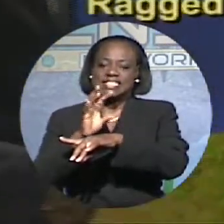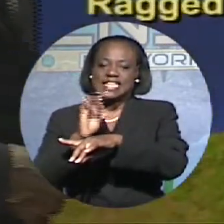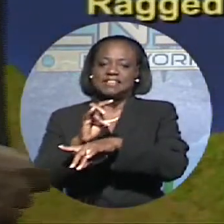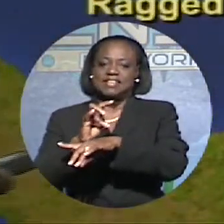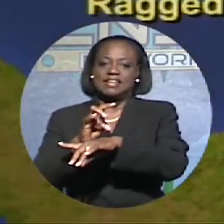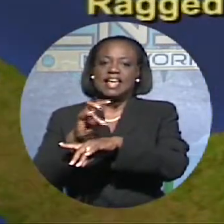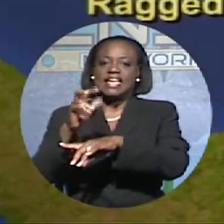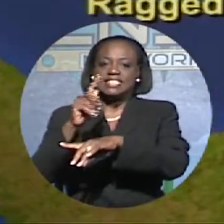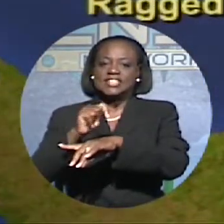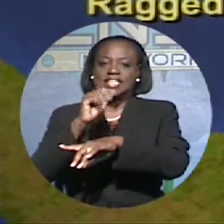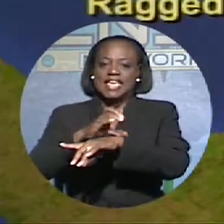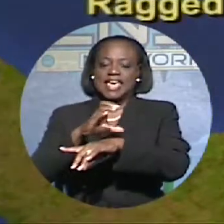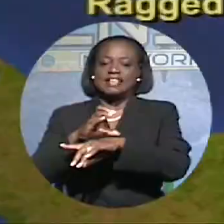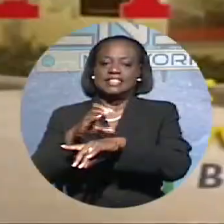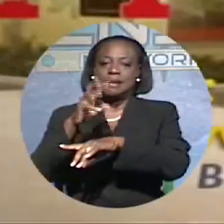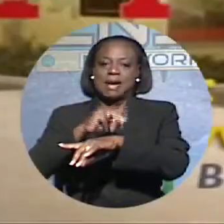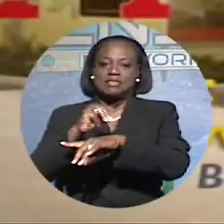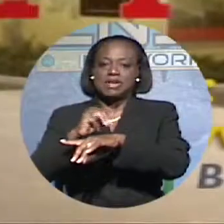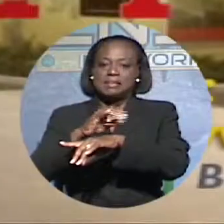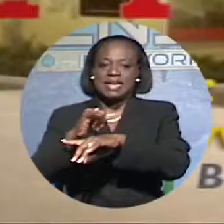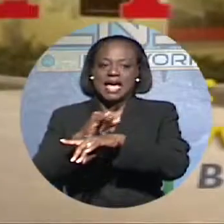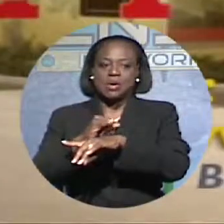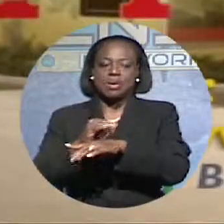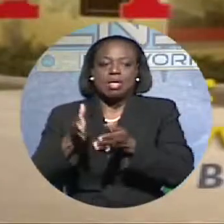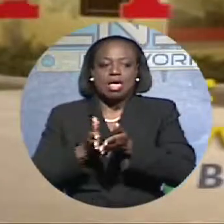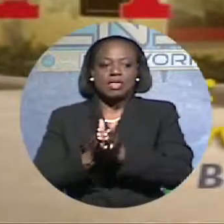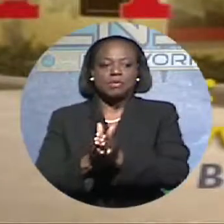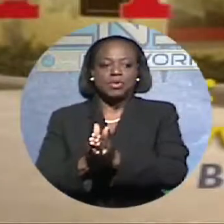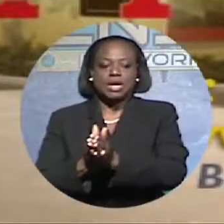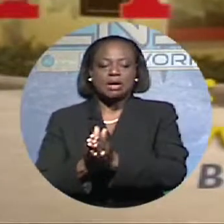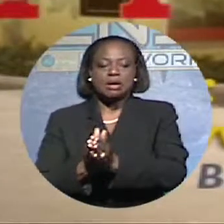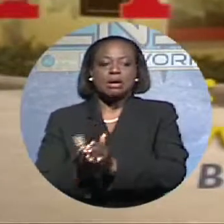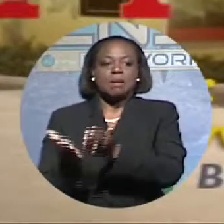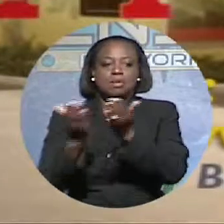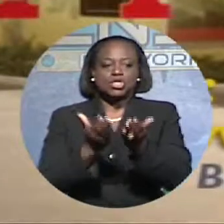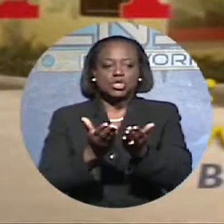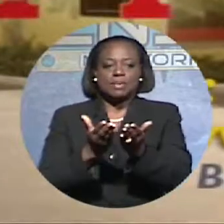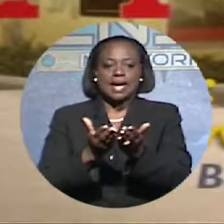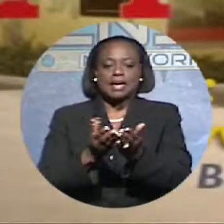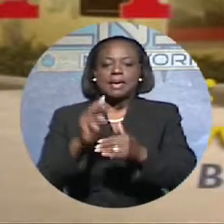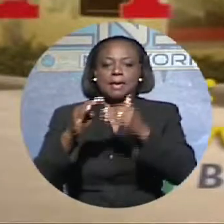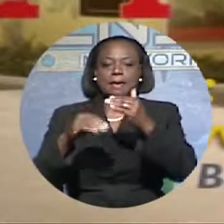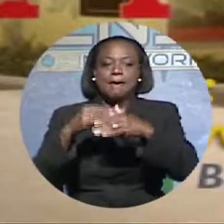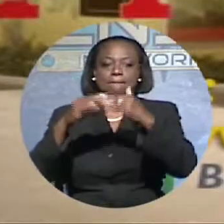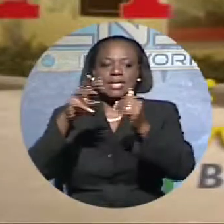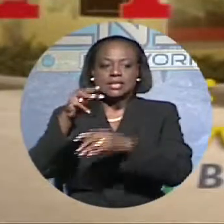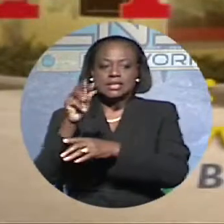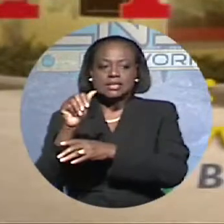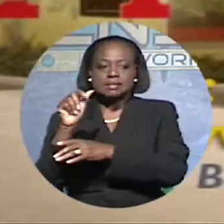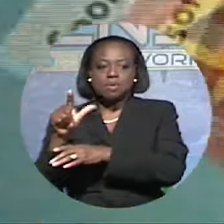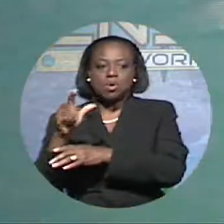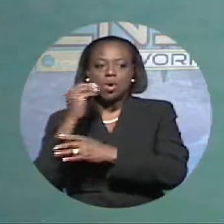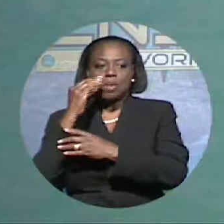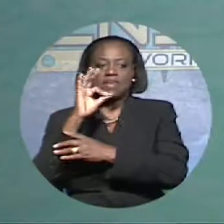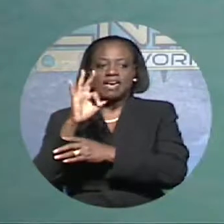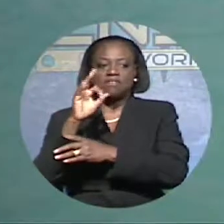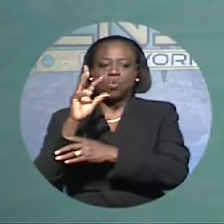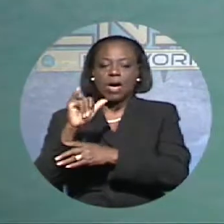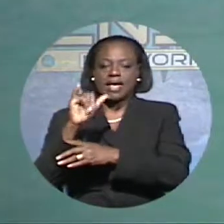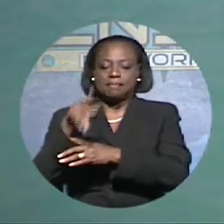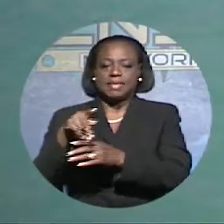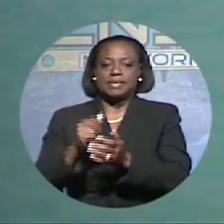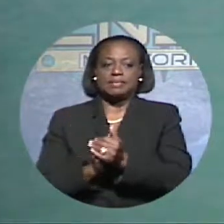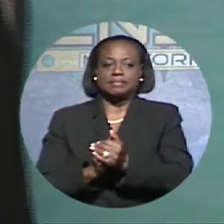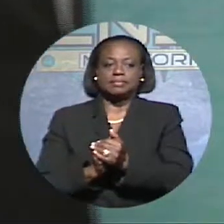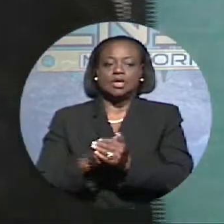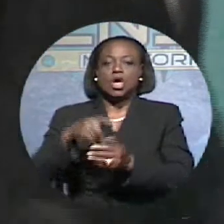and the Turks and Caicos Islands. Boating forecast tonight brought to you by Builders Mall, home of FYP, the Tile King, and the Paint Setter. In